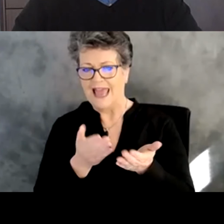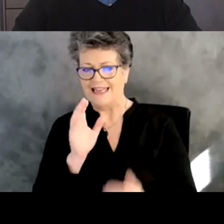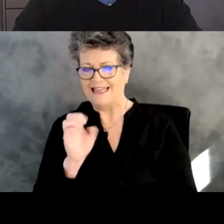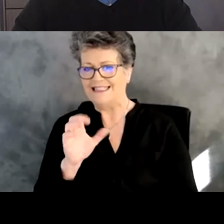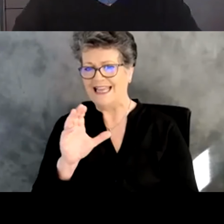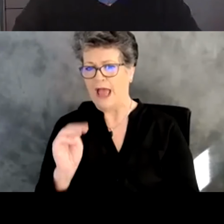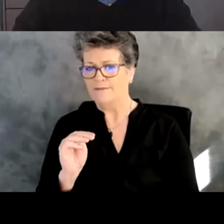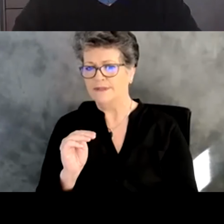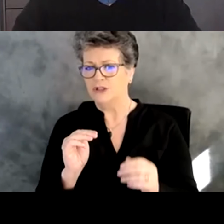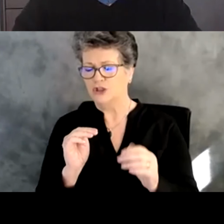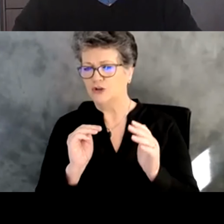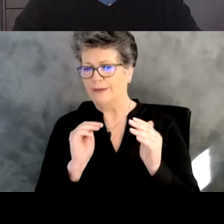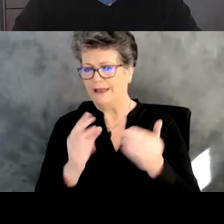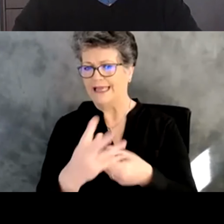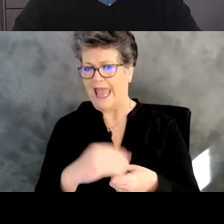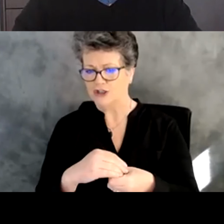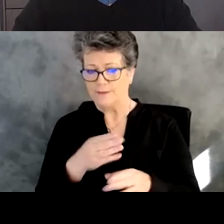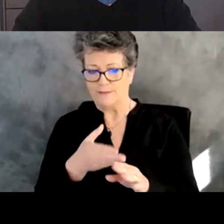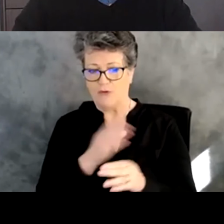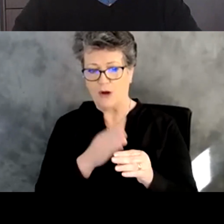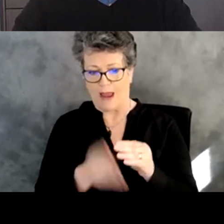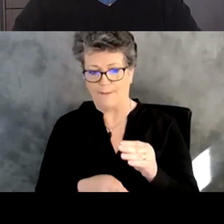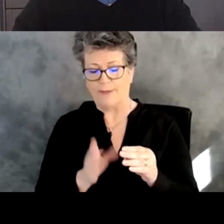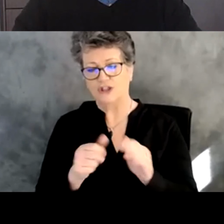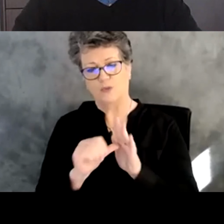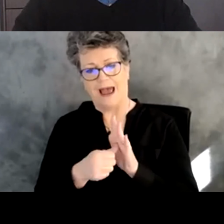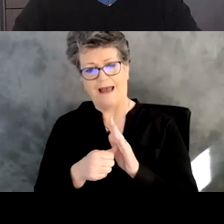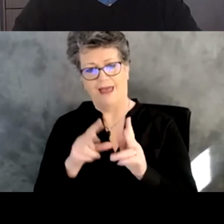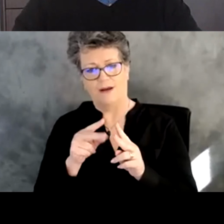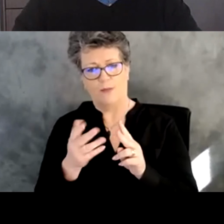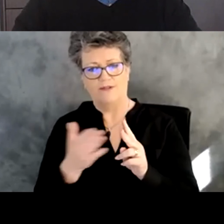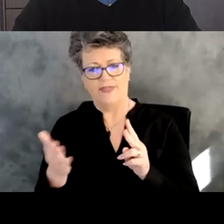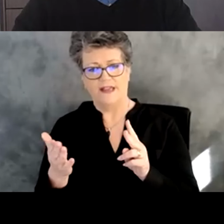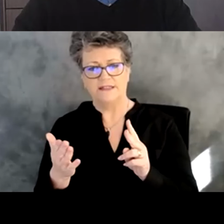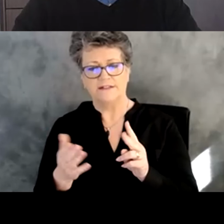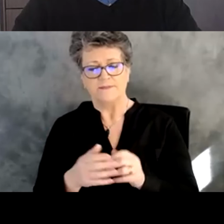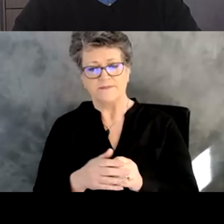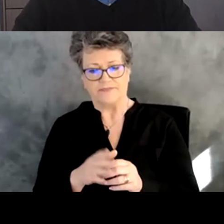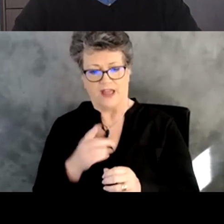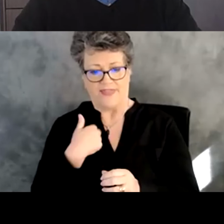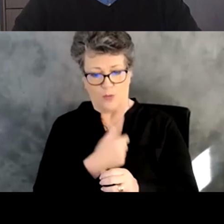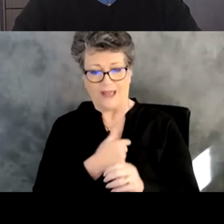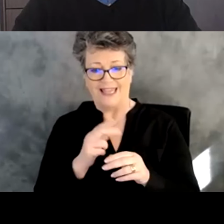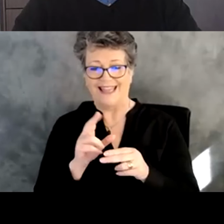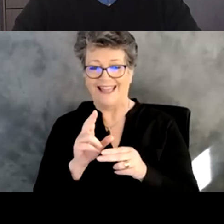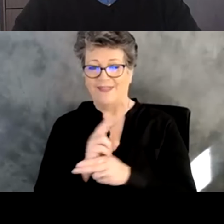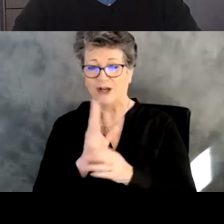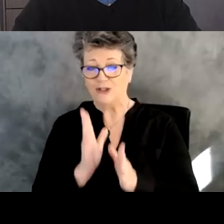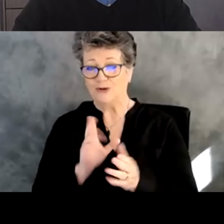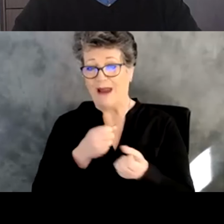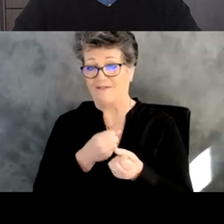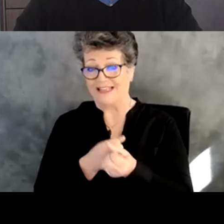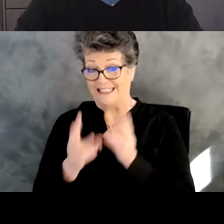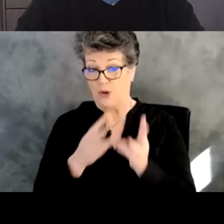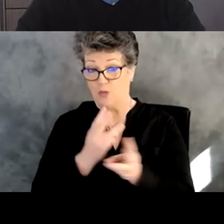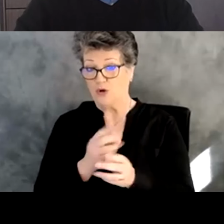be engaged. Before I wrap up, I just want to highlight a couple of items that we in the consumer advocacy world will continue to